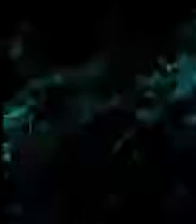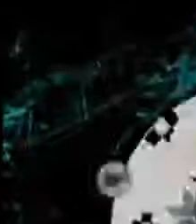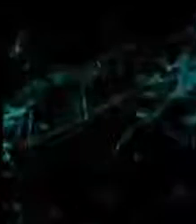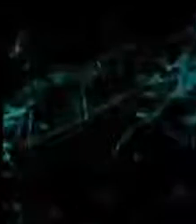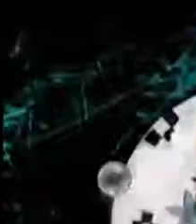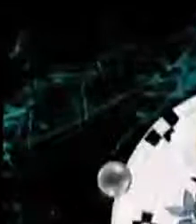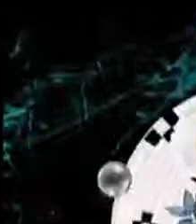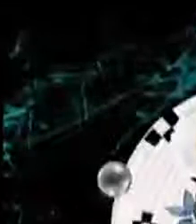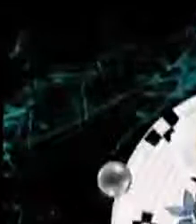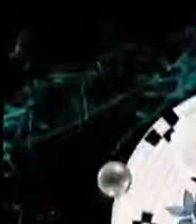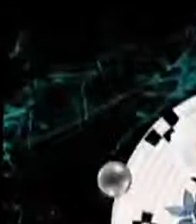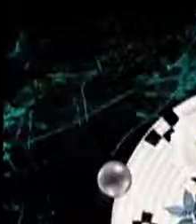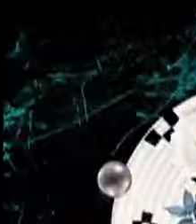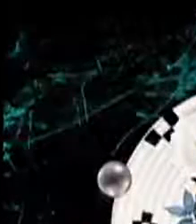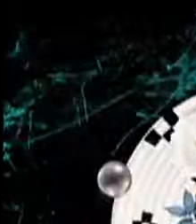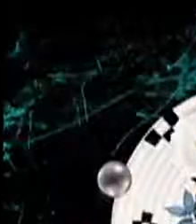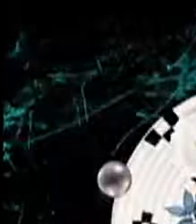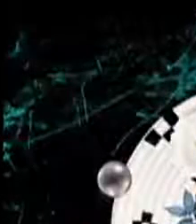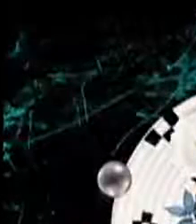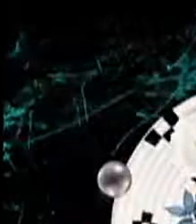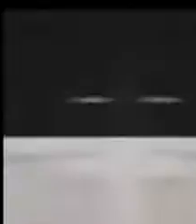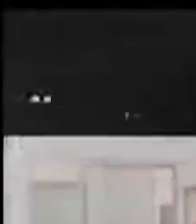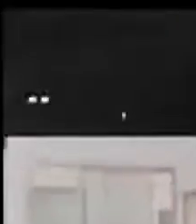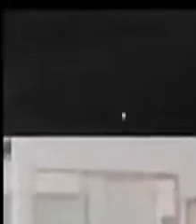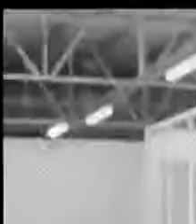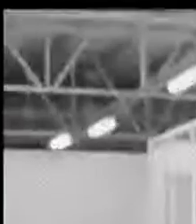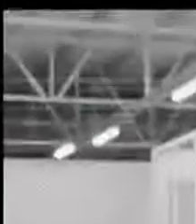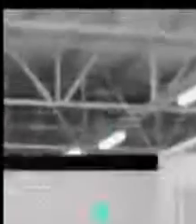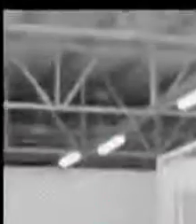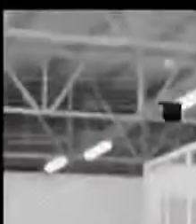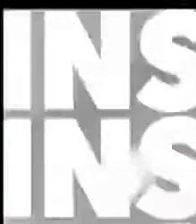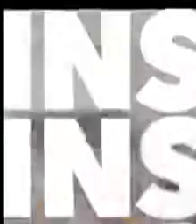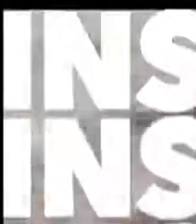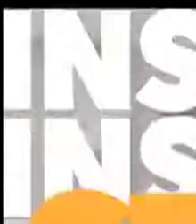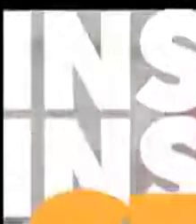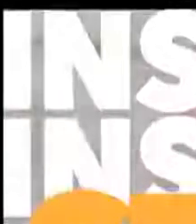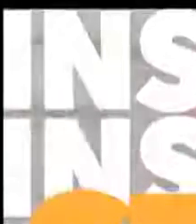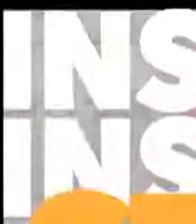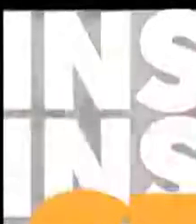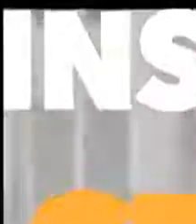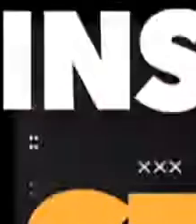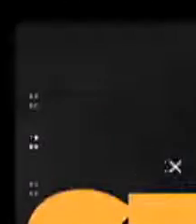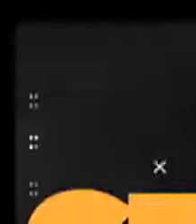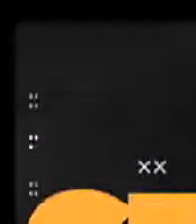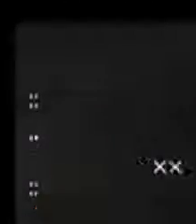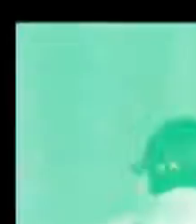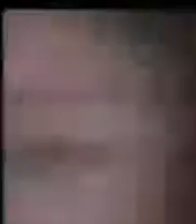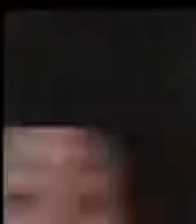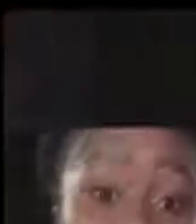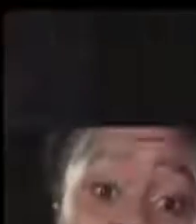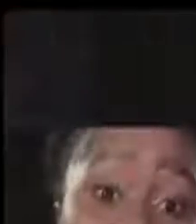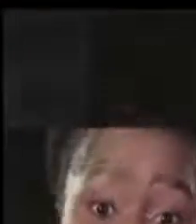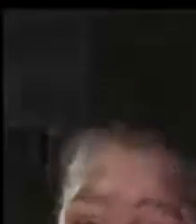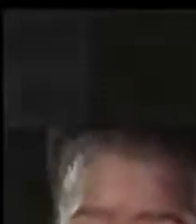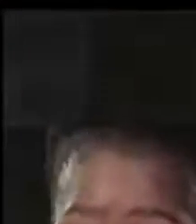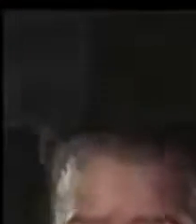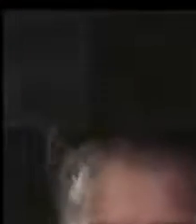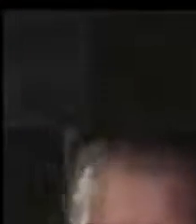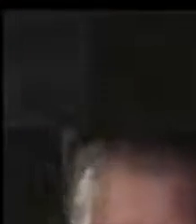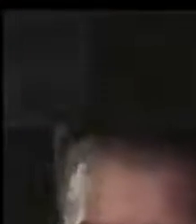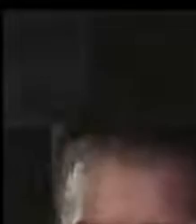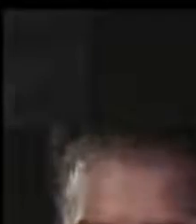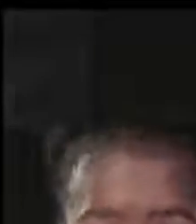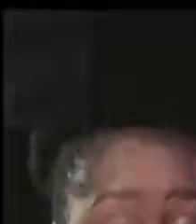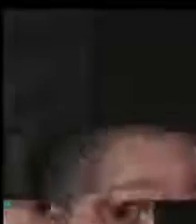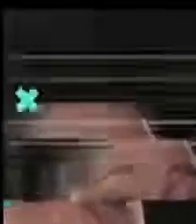am Sibo, and I'm going to be with you for quite a while. Thank you so much for joining us here on your inspiration station, where we let you know There's no easy